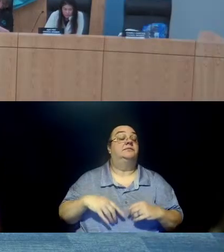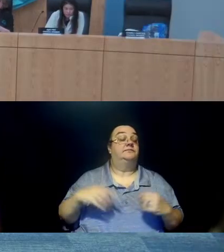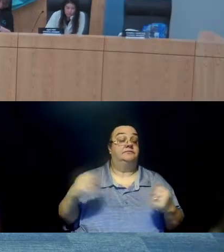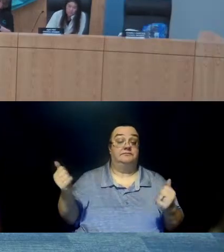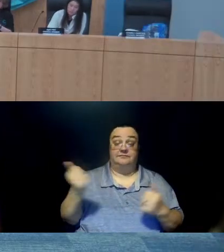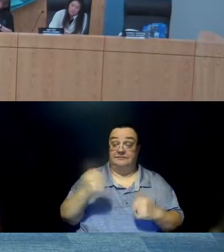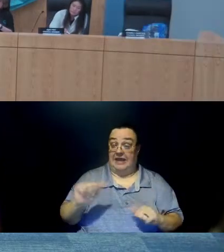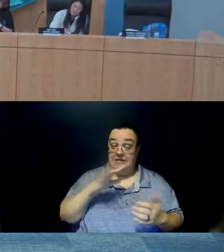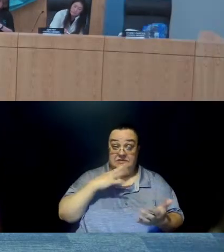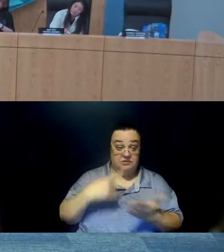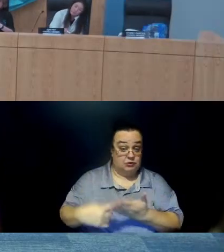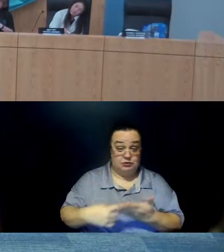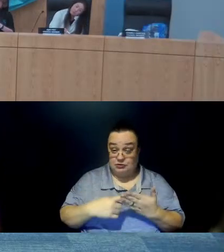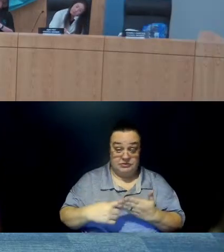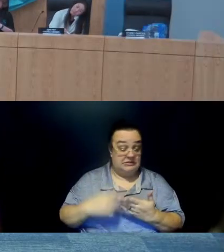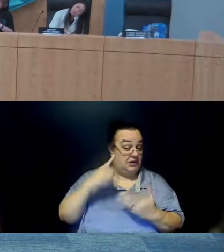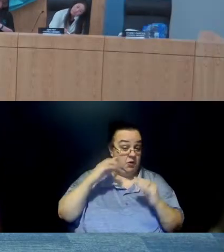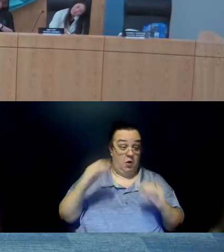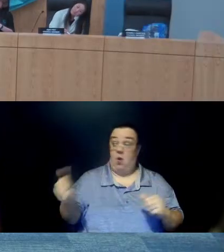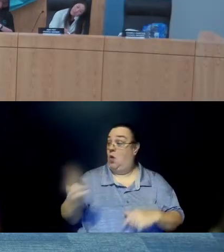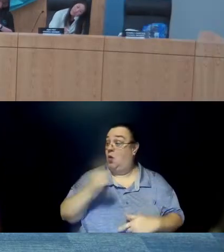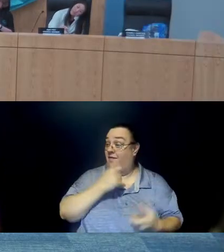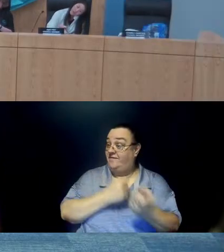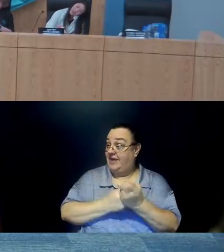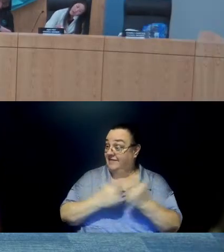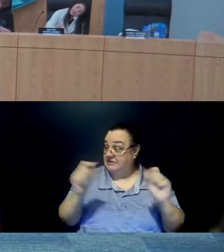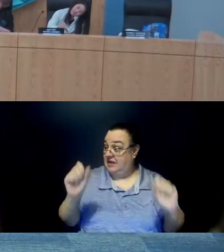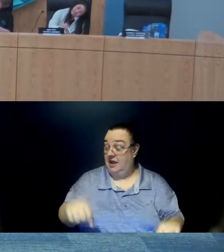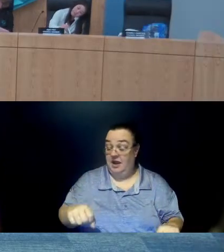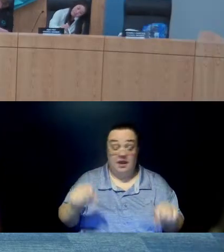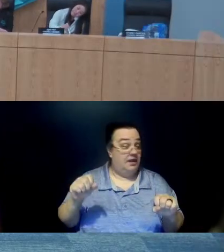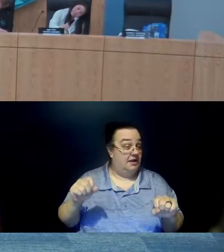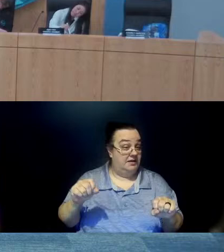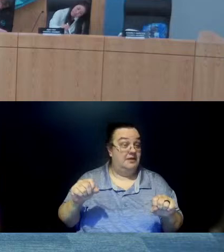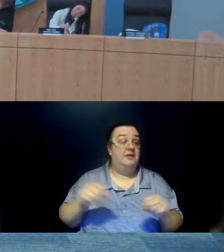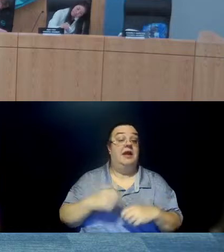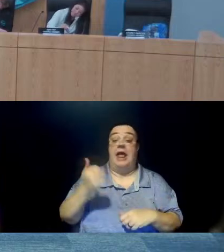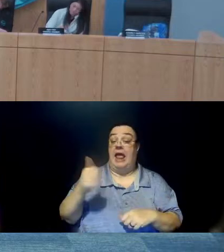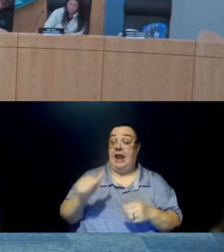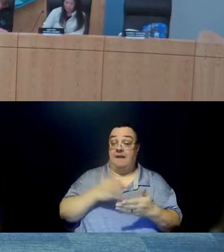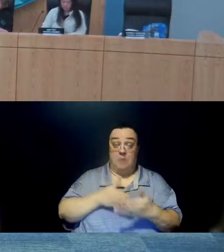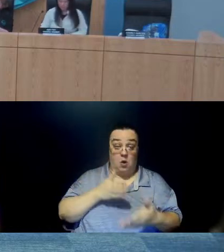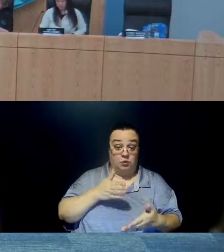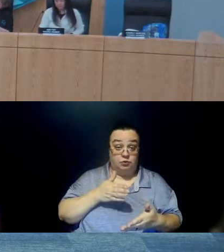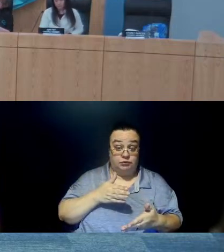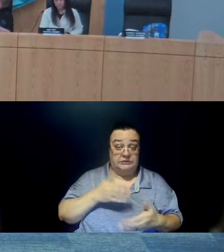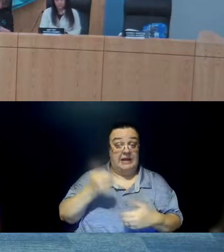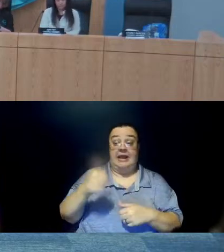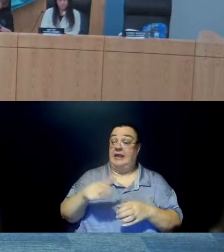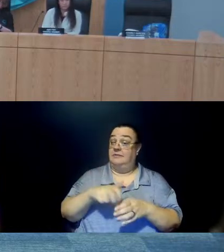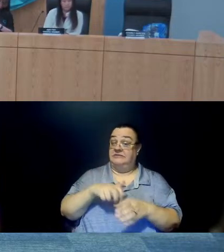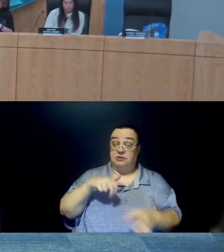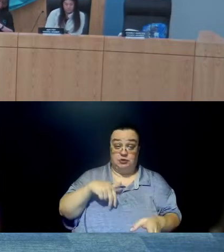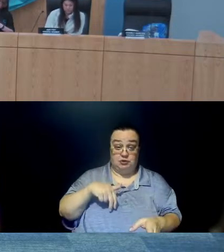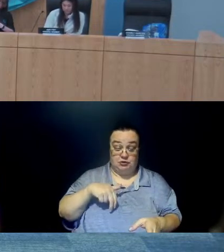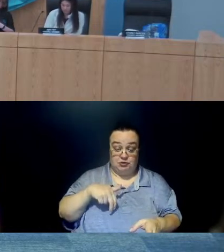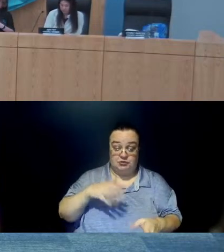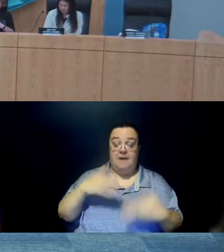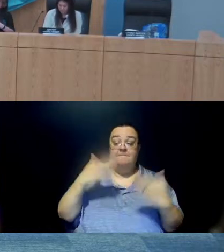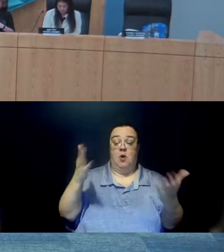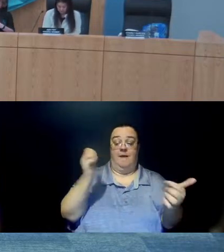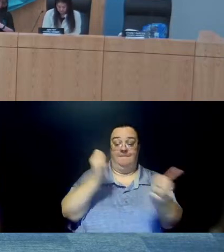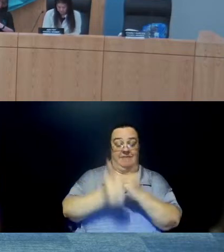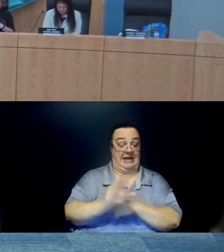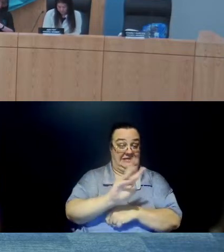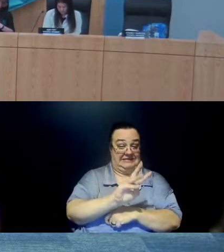any discussion? Hearing none, all those in favor say aye. Any opposed? Any abstentions? The motion passes